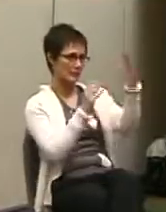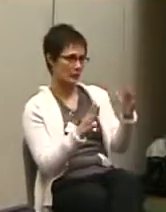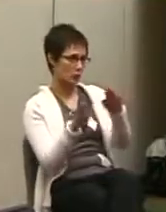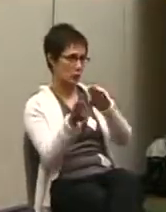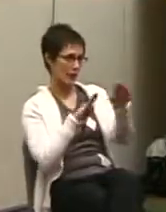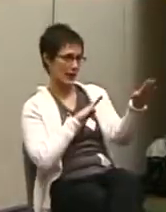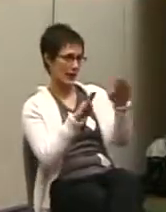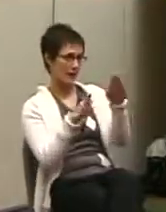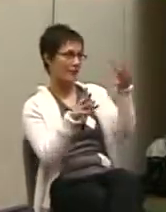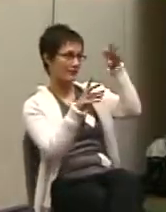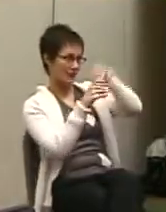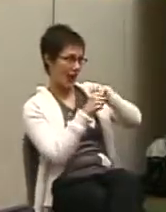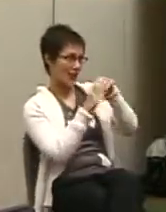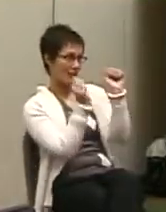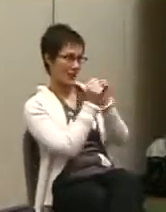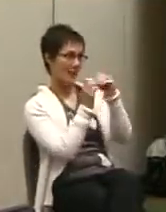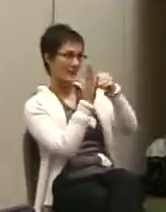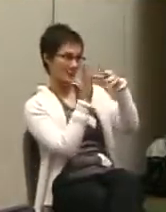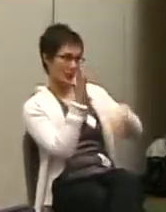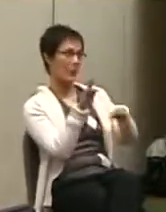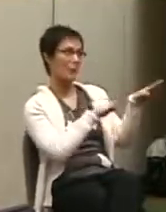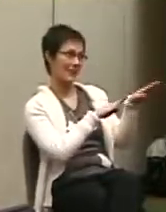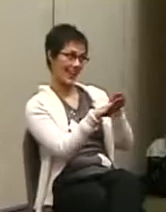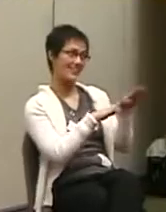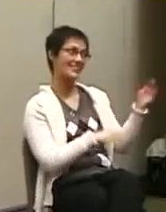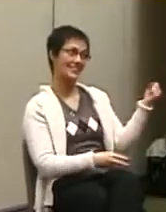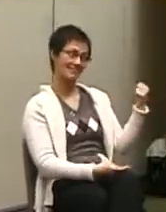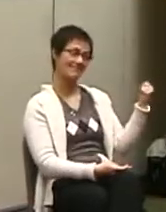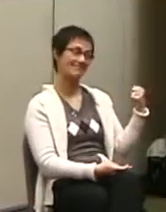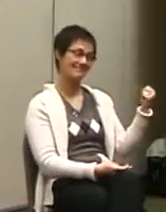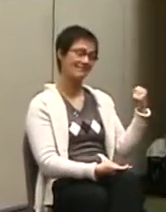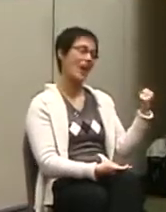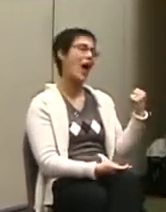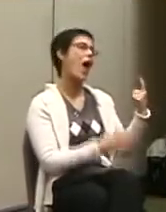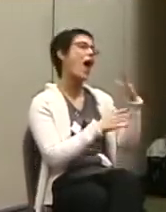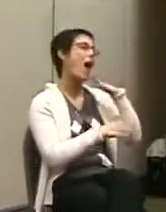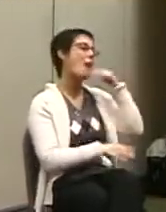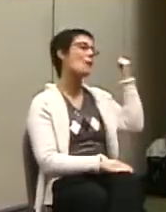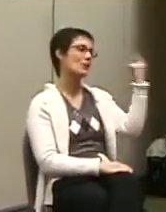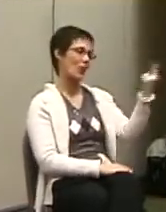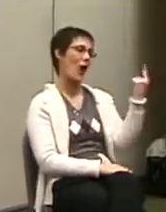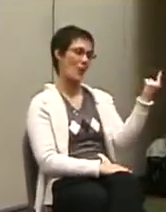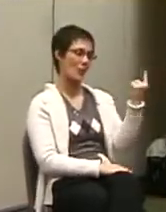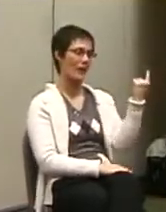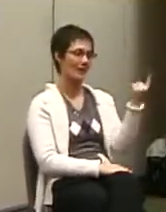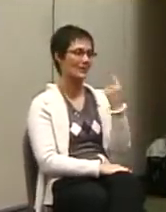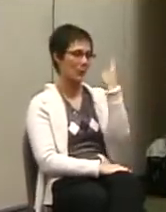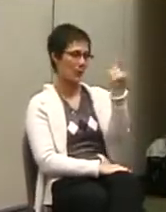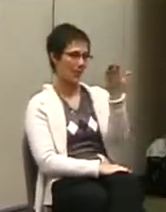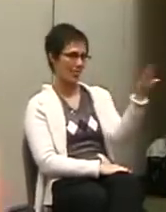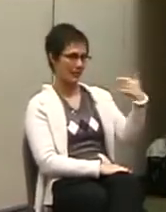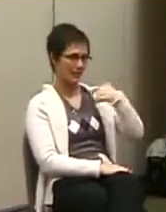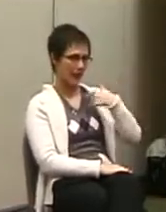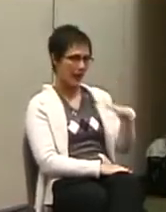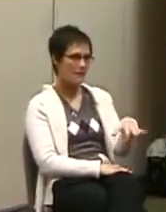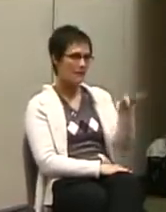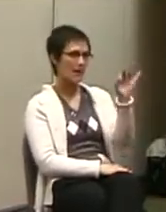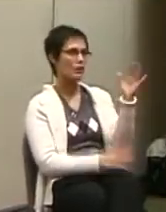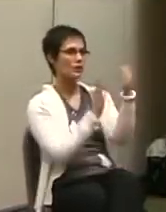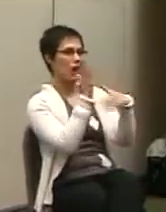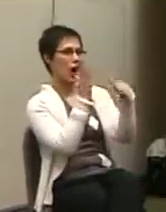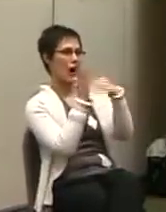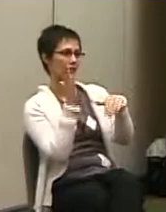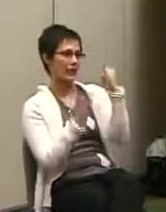role in the student's behavior? Yeah, it's almost always. One of the things that I've found is that oftentimes if I can have one of